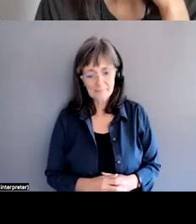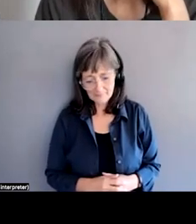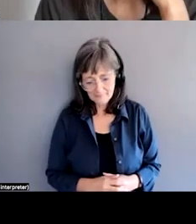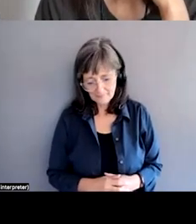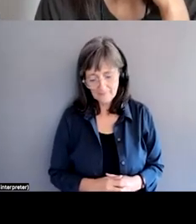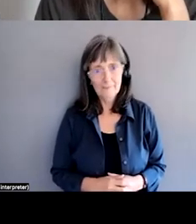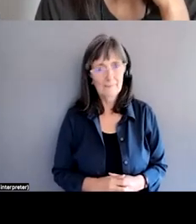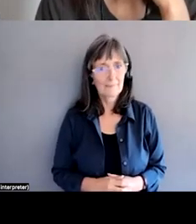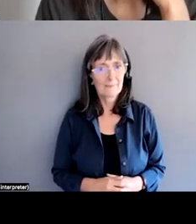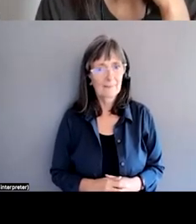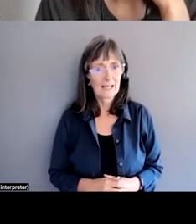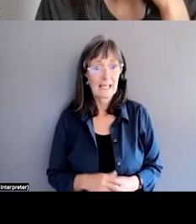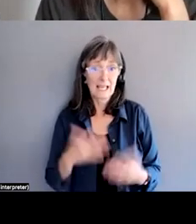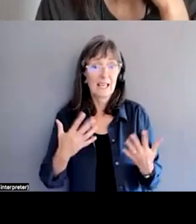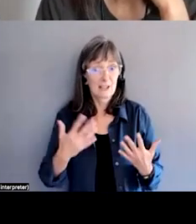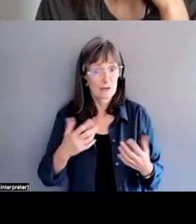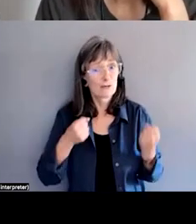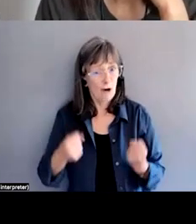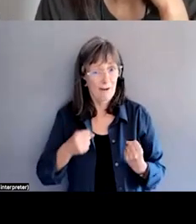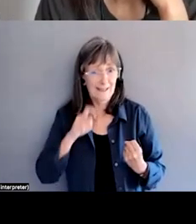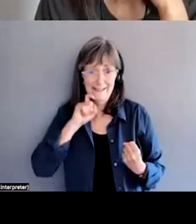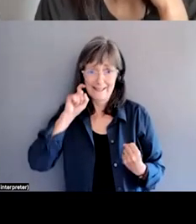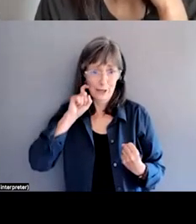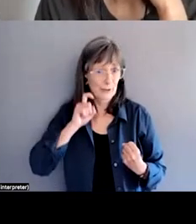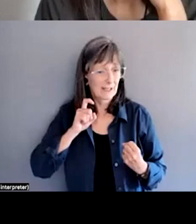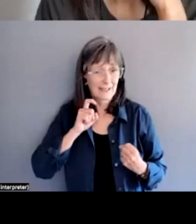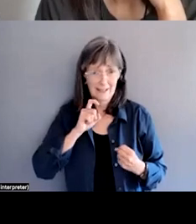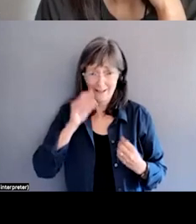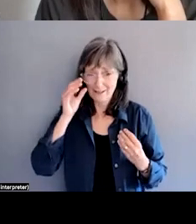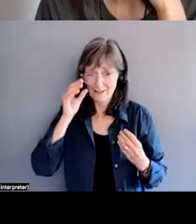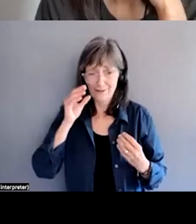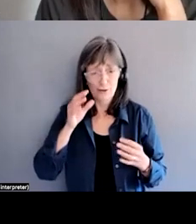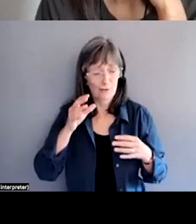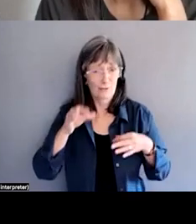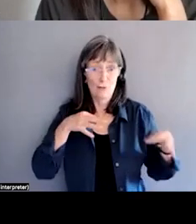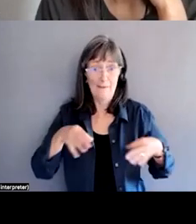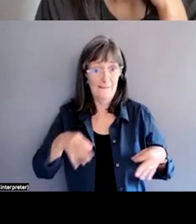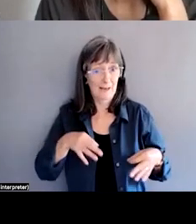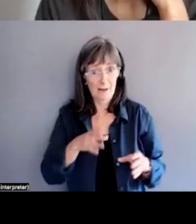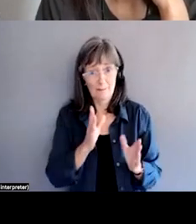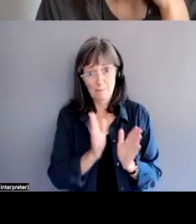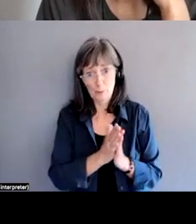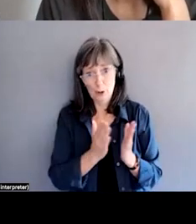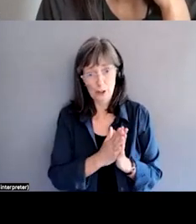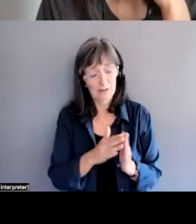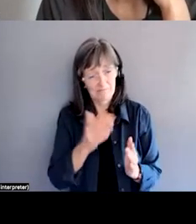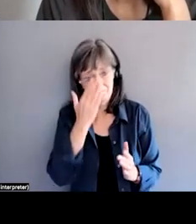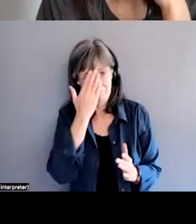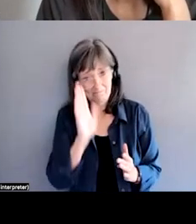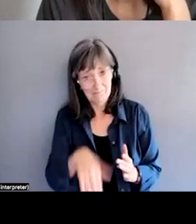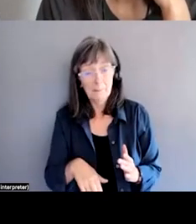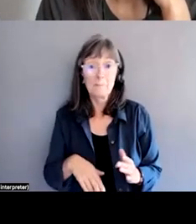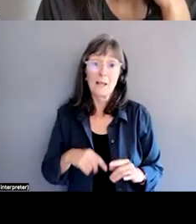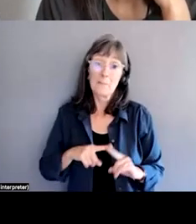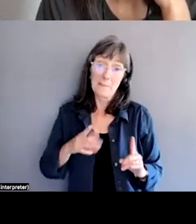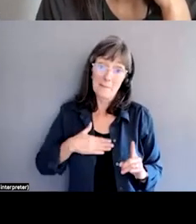Well, it's a very highly sexualized book, and I've been in the business long enough that I knew that